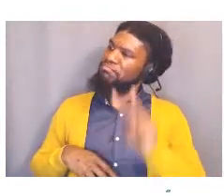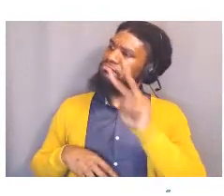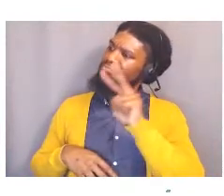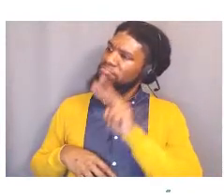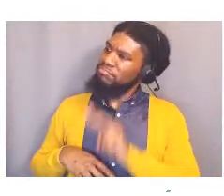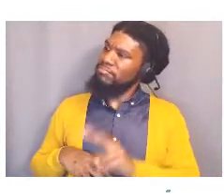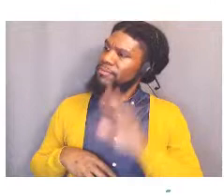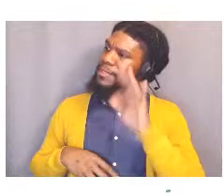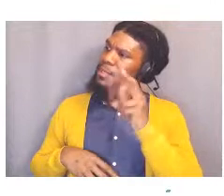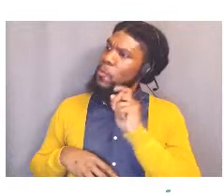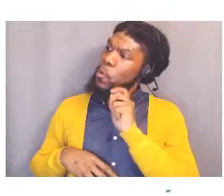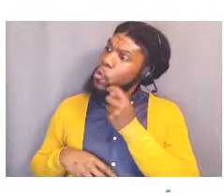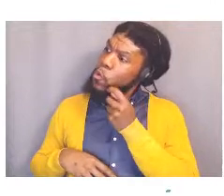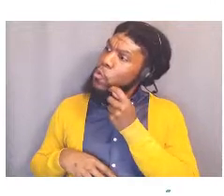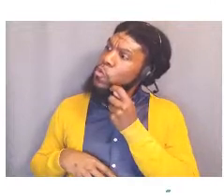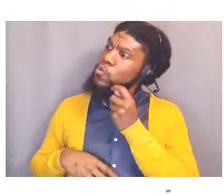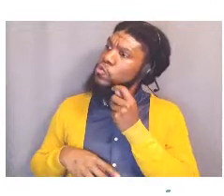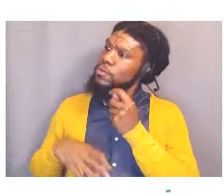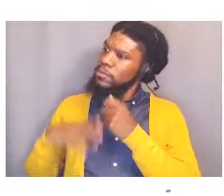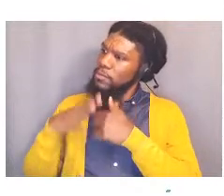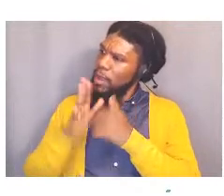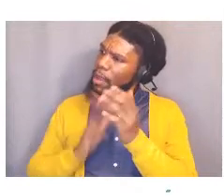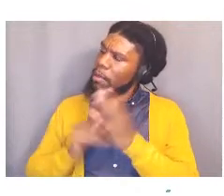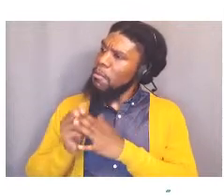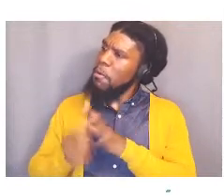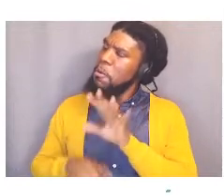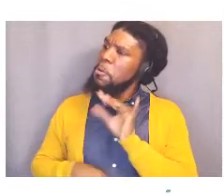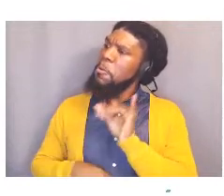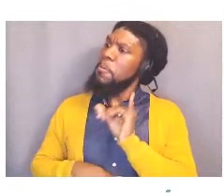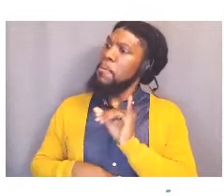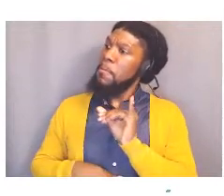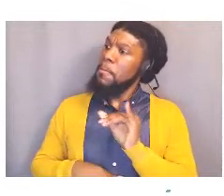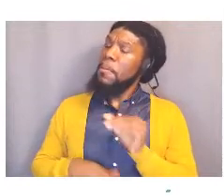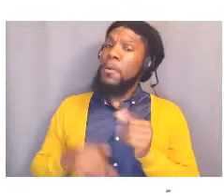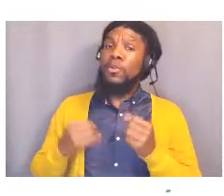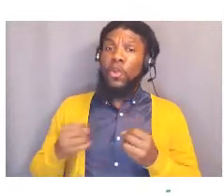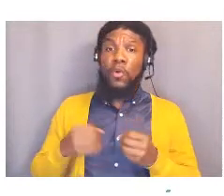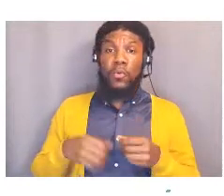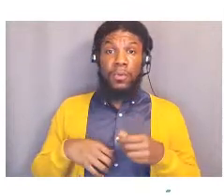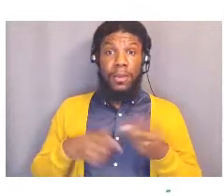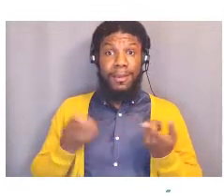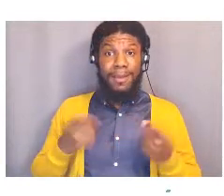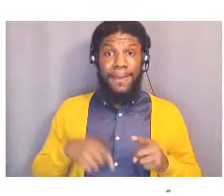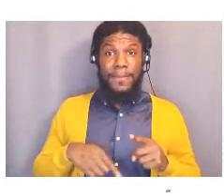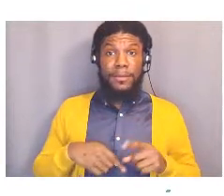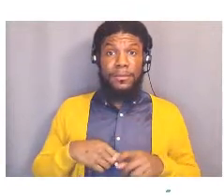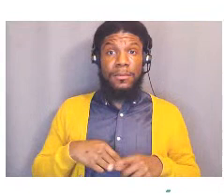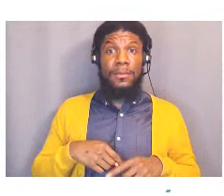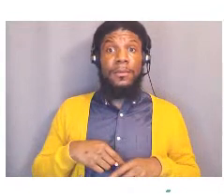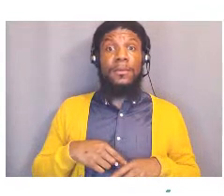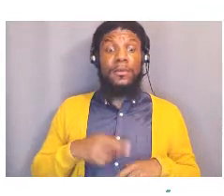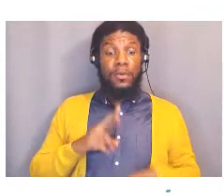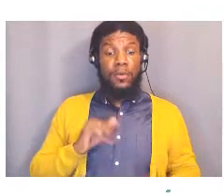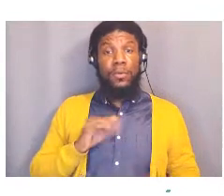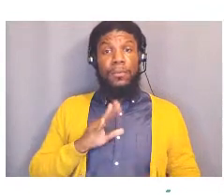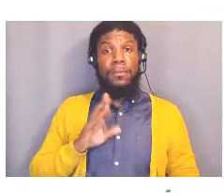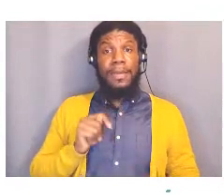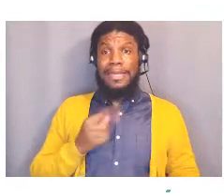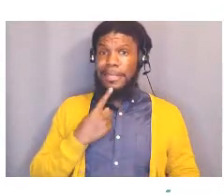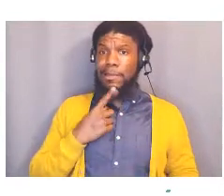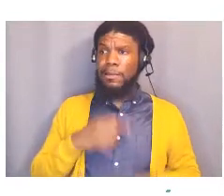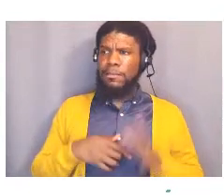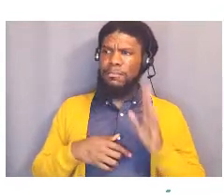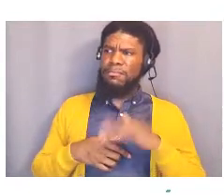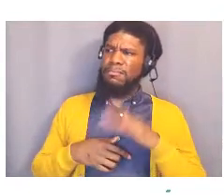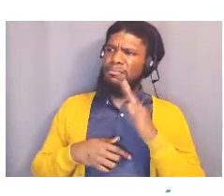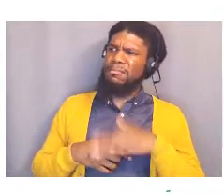look comfortable. But that little rabbit said to the buzzard, "Now, from what I know,